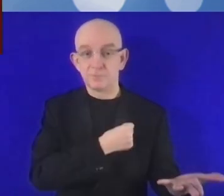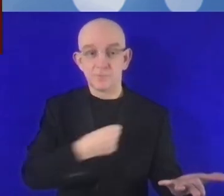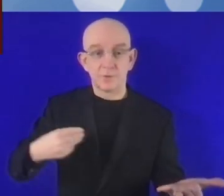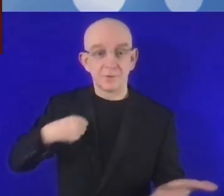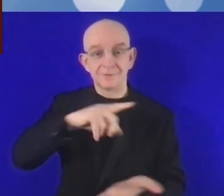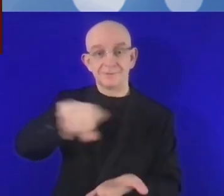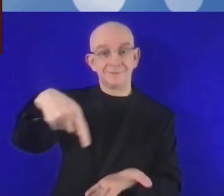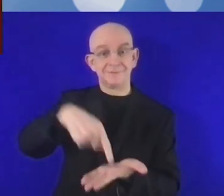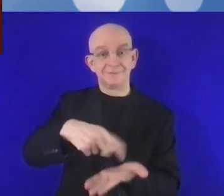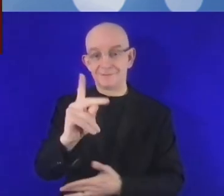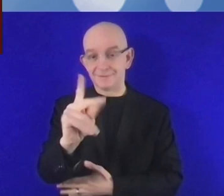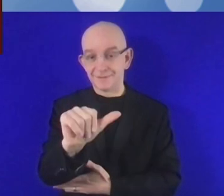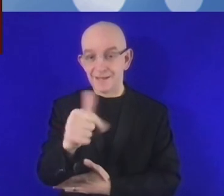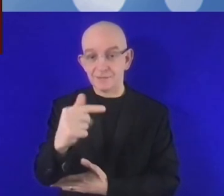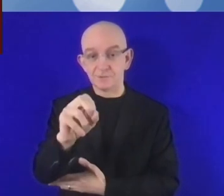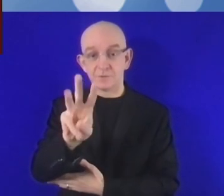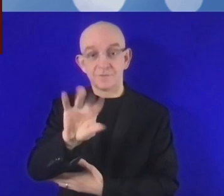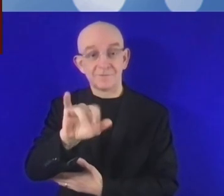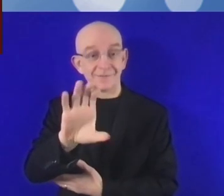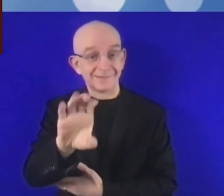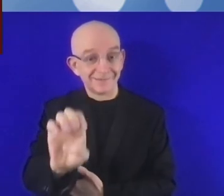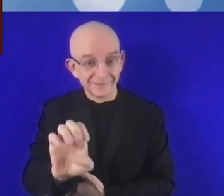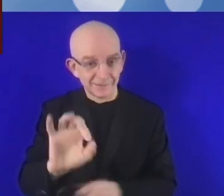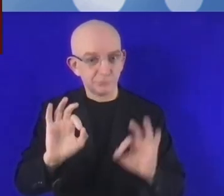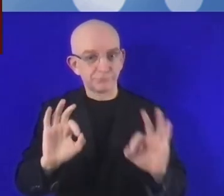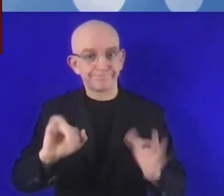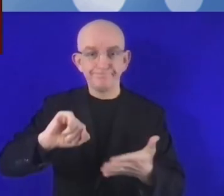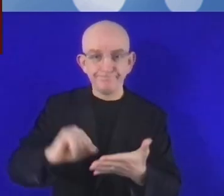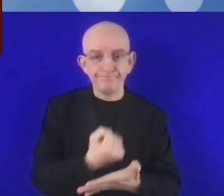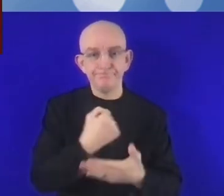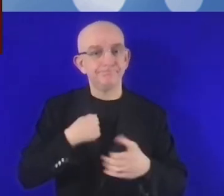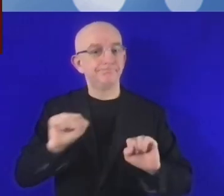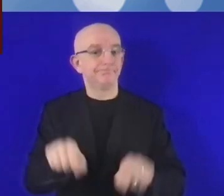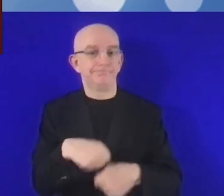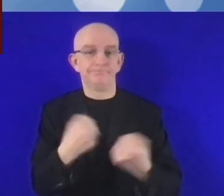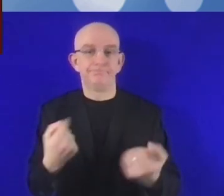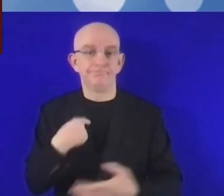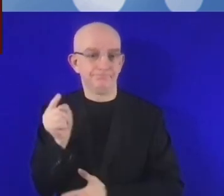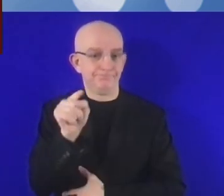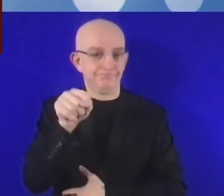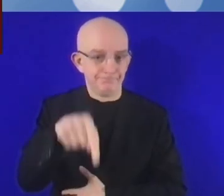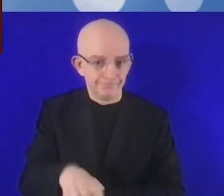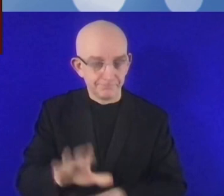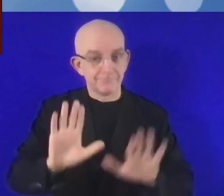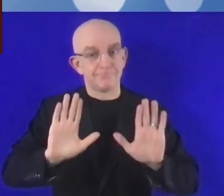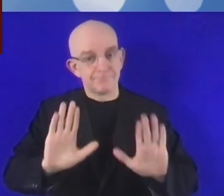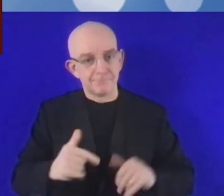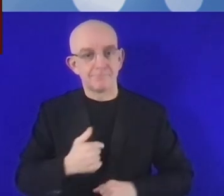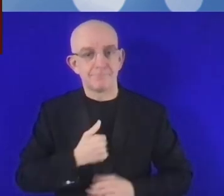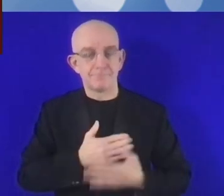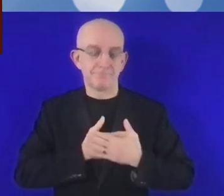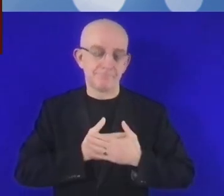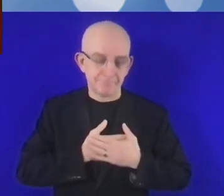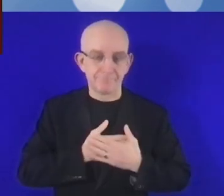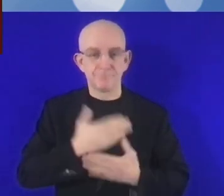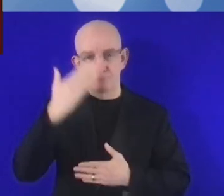great satisfaction that I can greet you, the most reputable internet community, send you my best wishes, and to